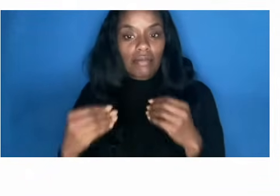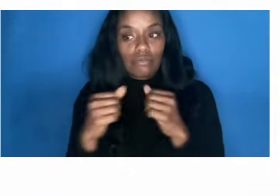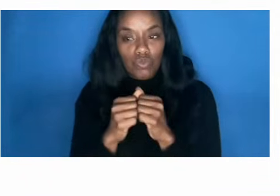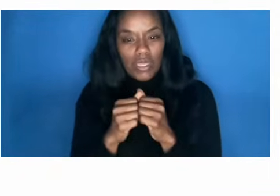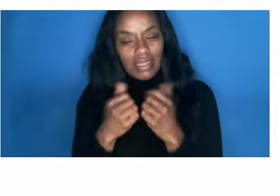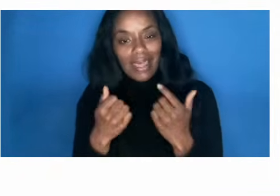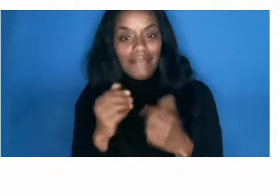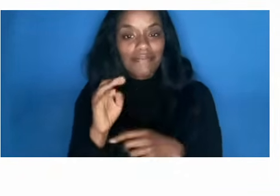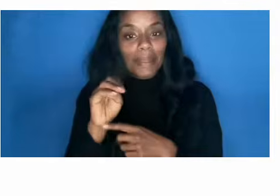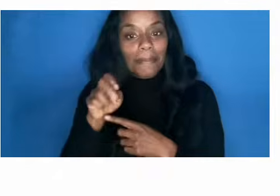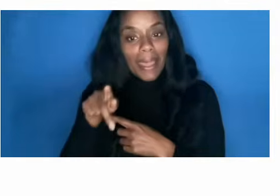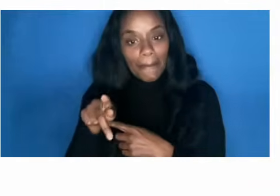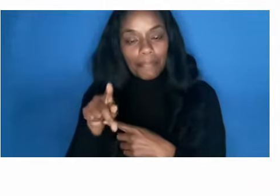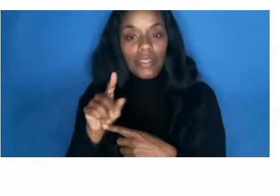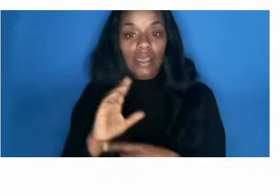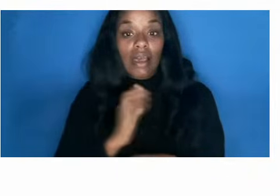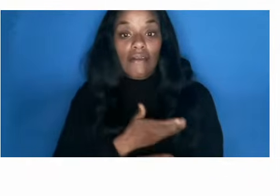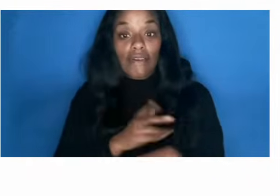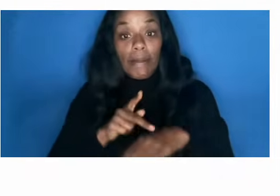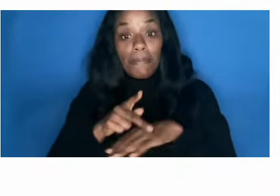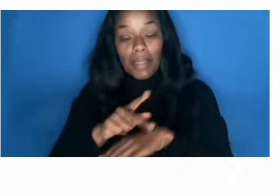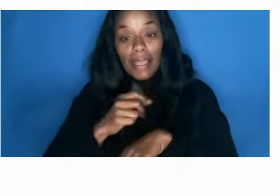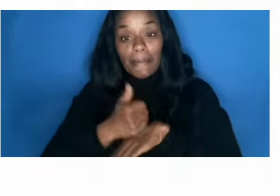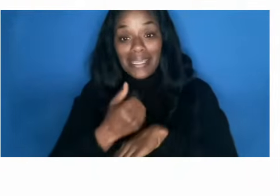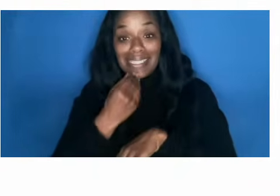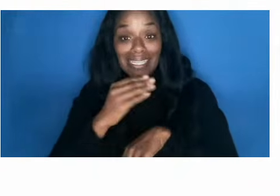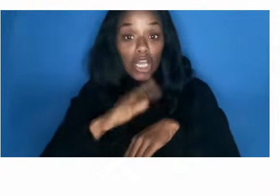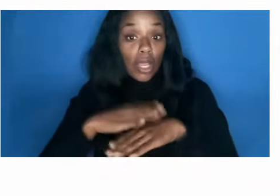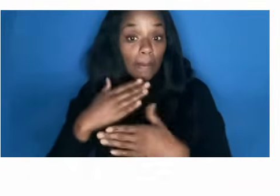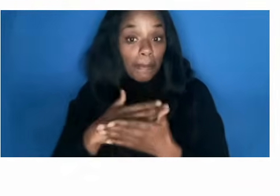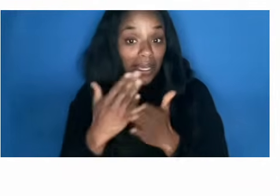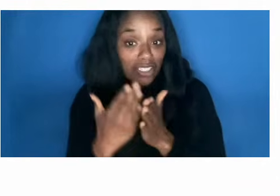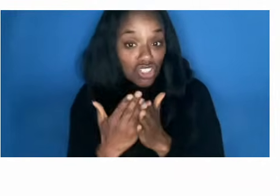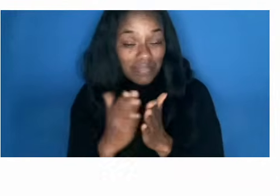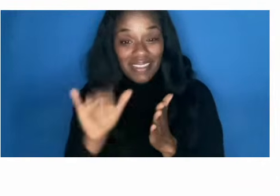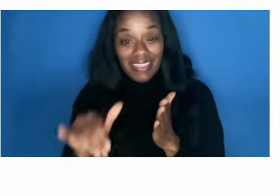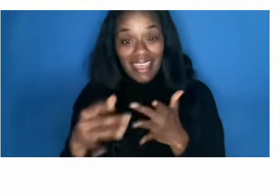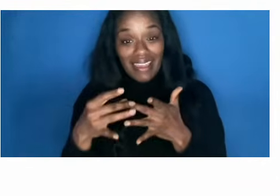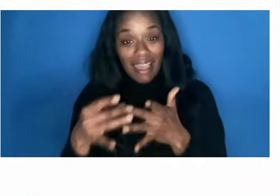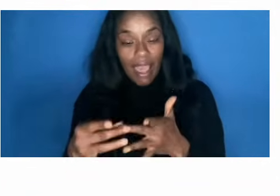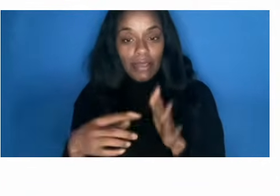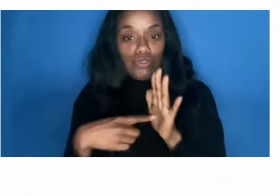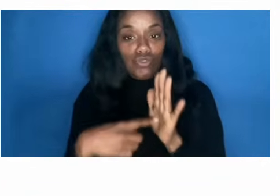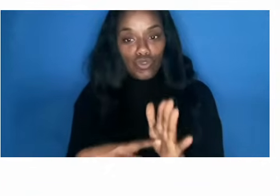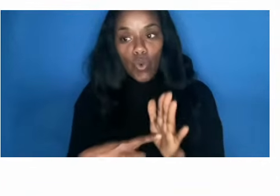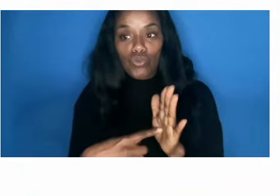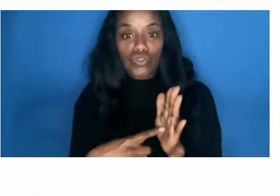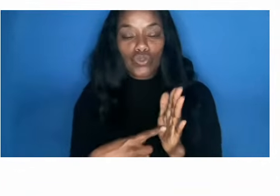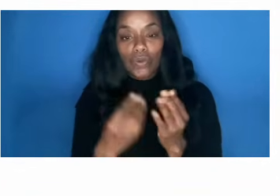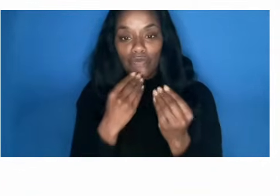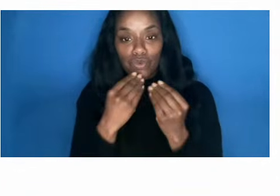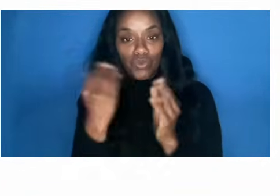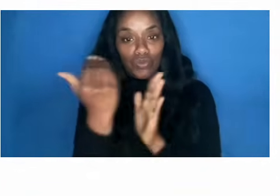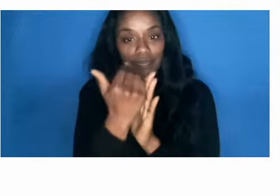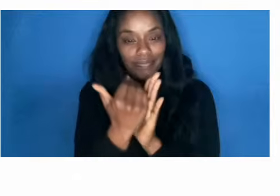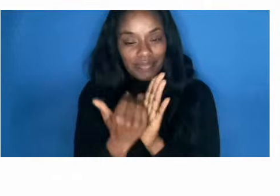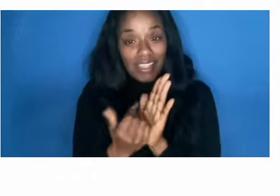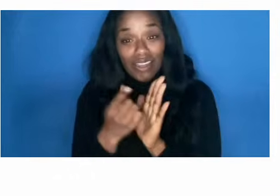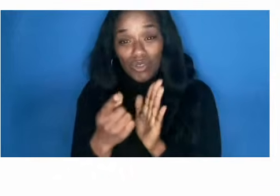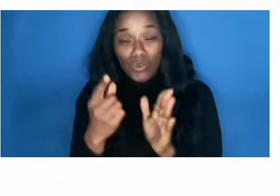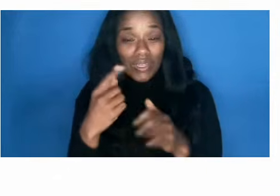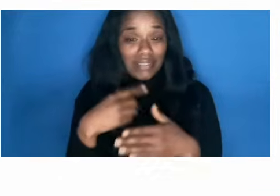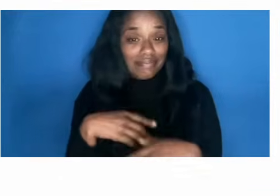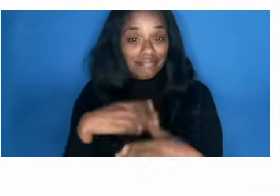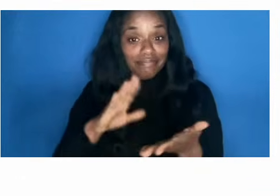roadmap, like our plant-based eating on a budget guide that will show you recipes that you can prepare on